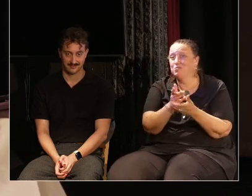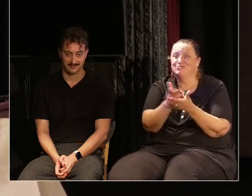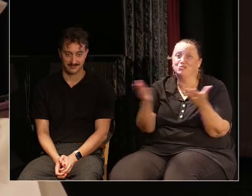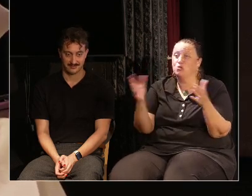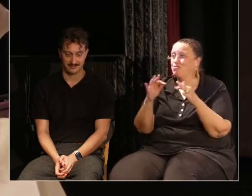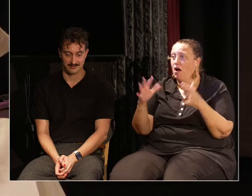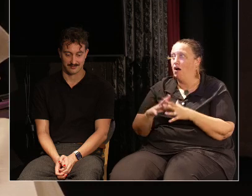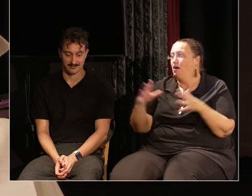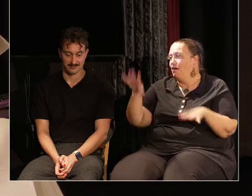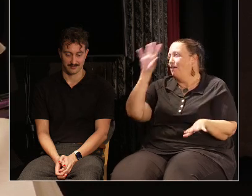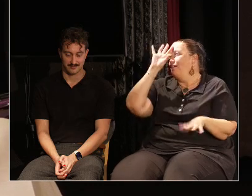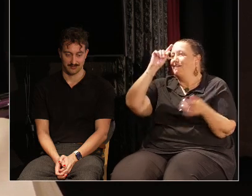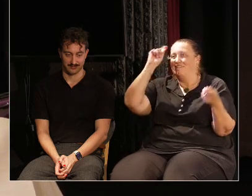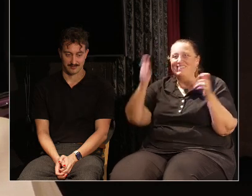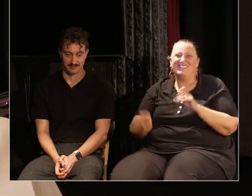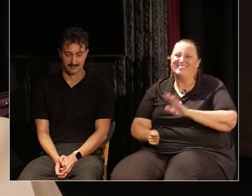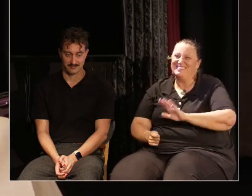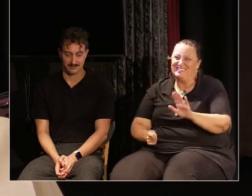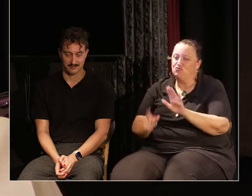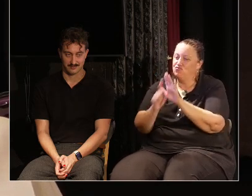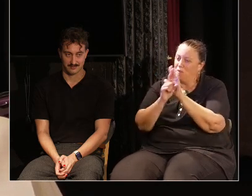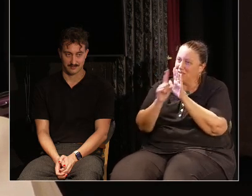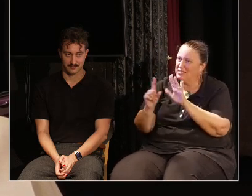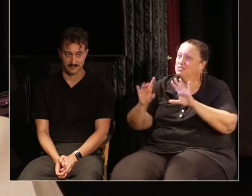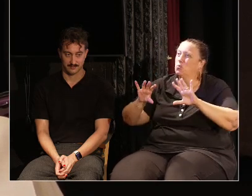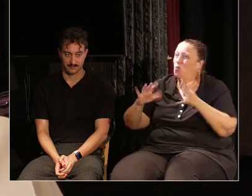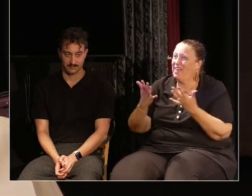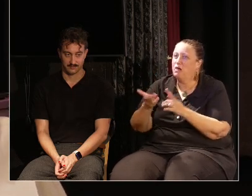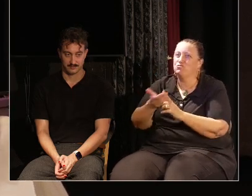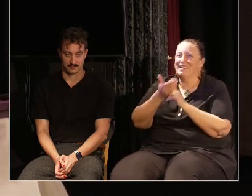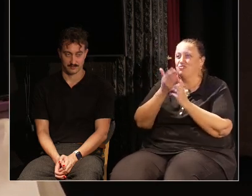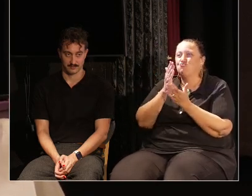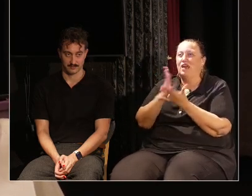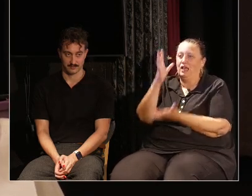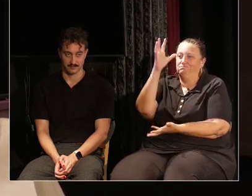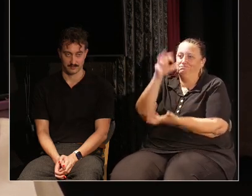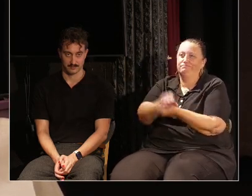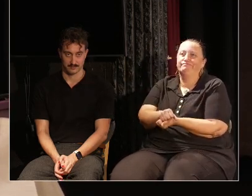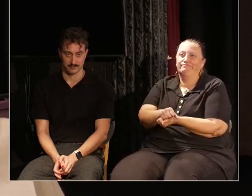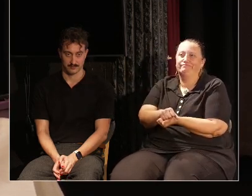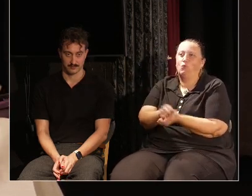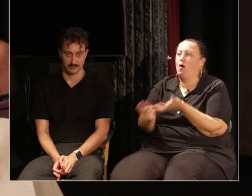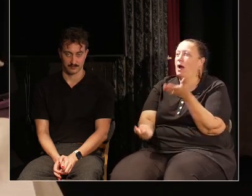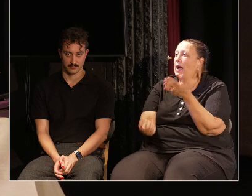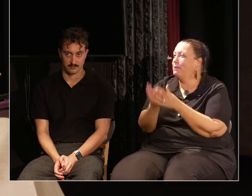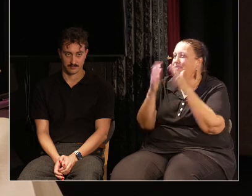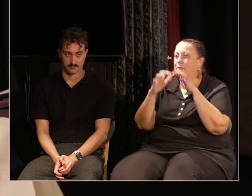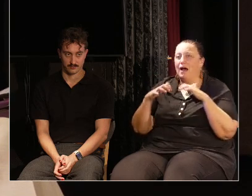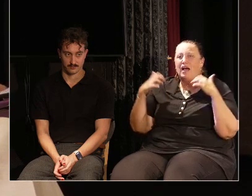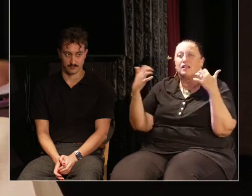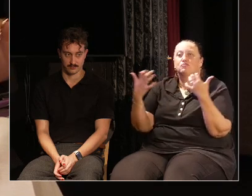so important, but obviously, representation without protection is a trap, and so what happens in Parliament is so important